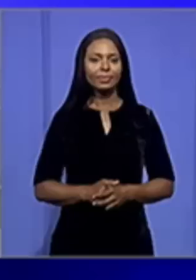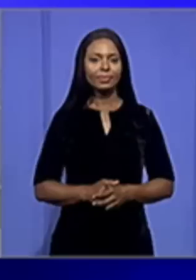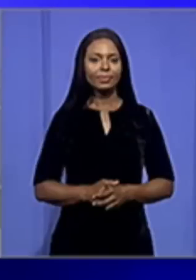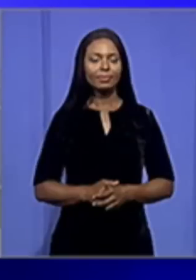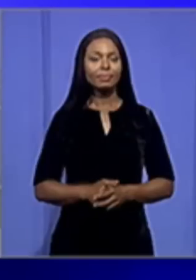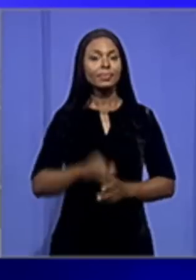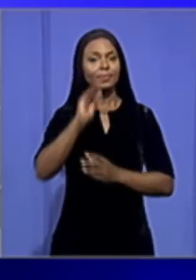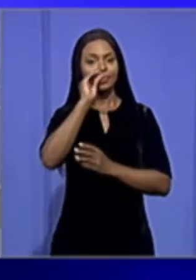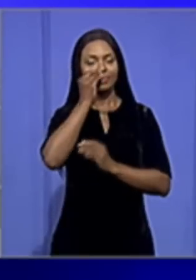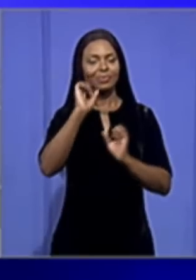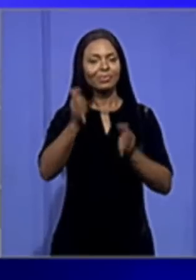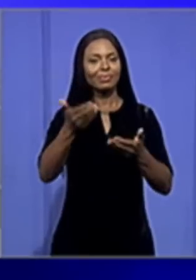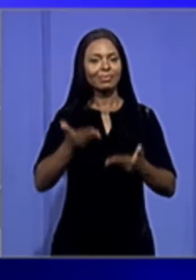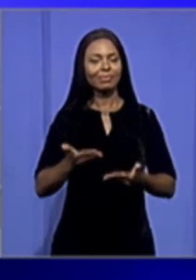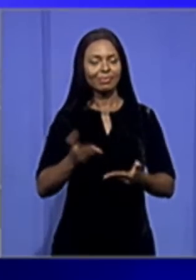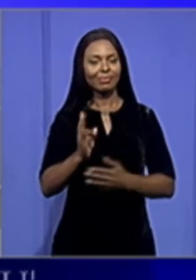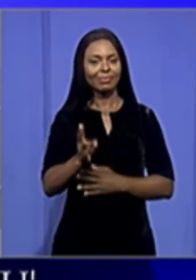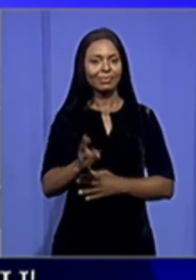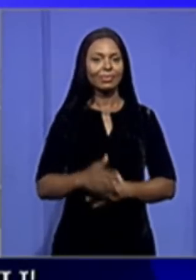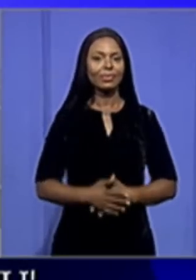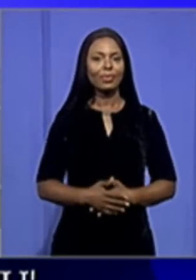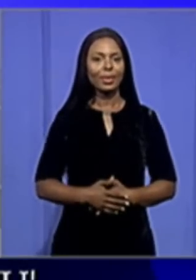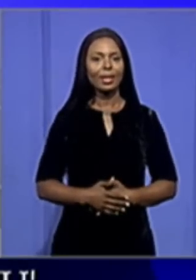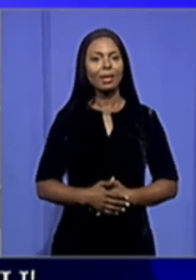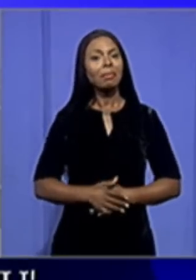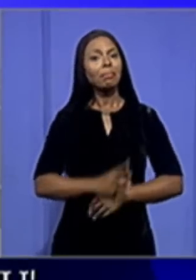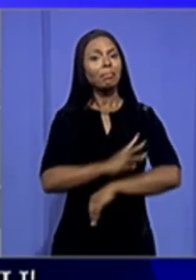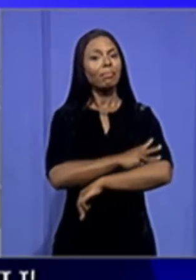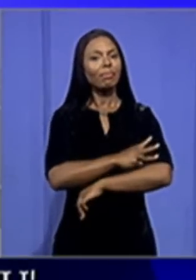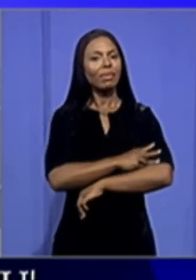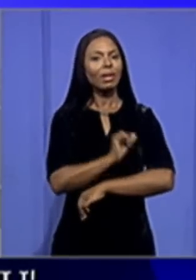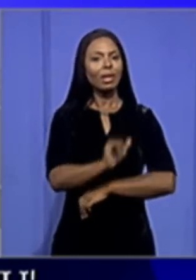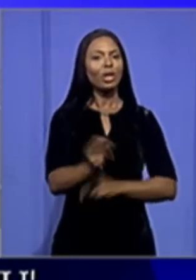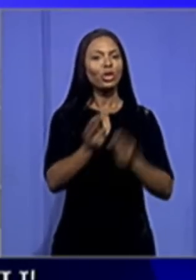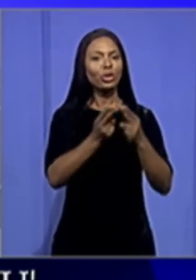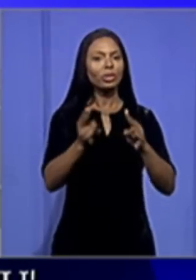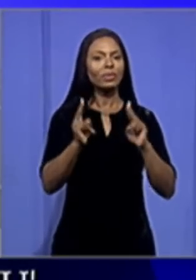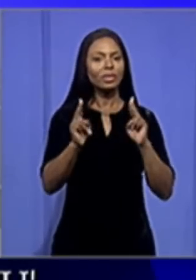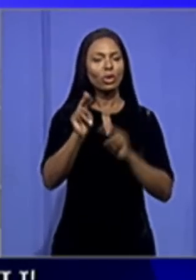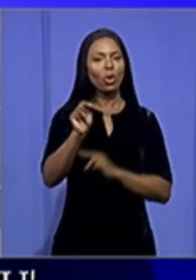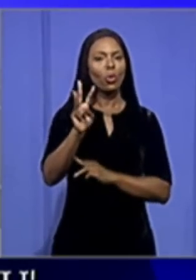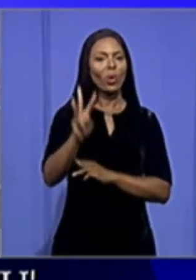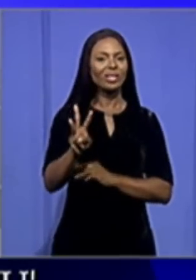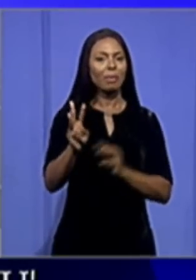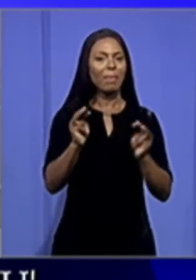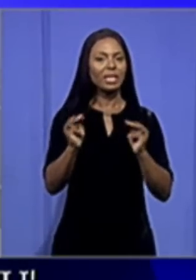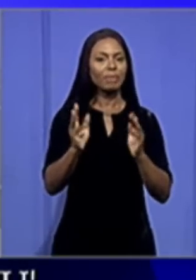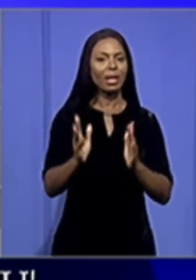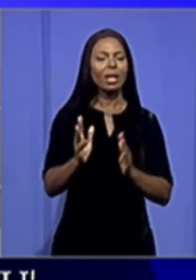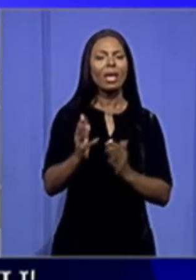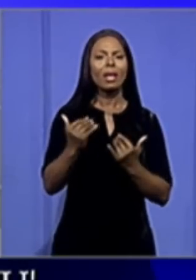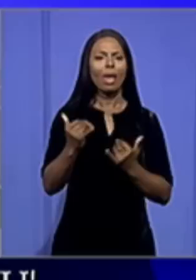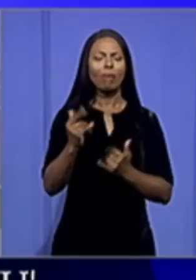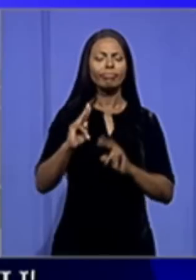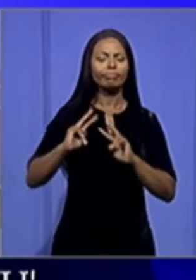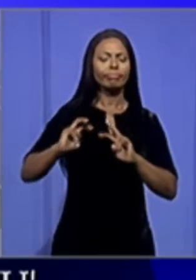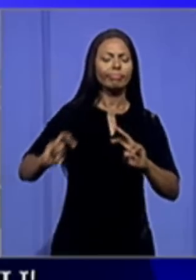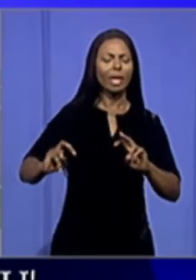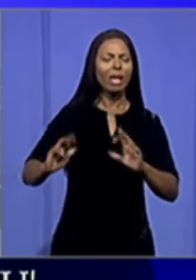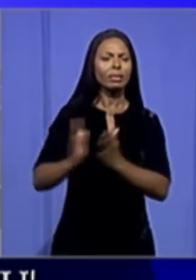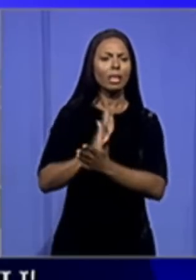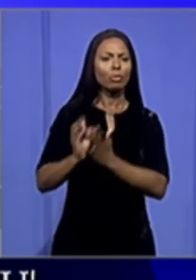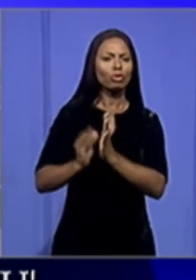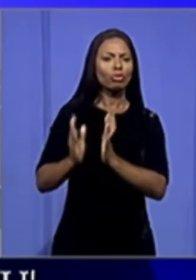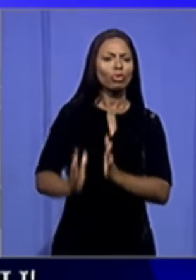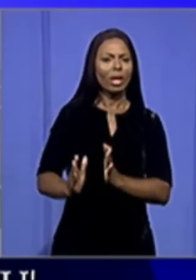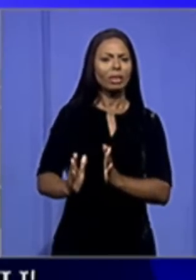Re sa la amogela bolaodi bja University ya Northwest bore bo nyakišiša ditatofatšo tša baithuti bao ba amogelwago